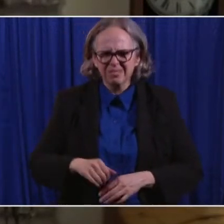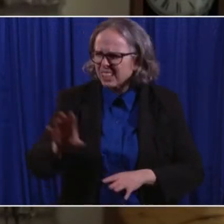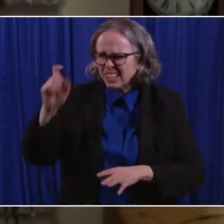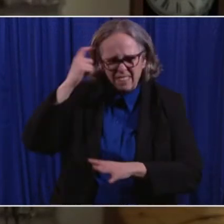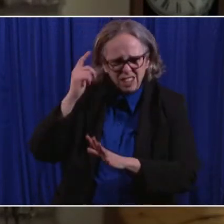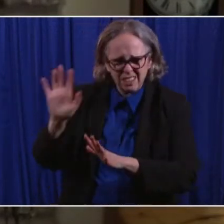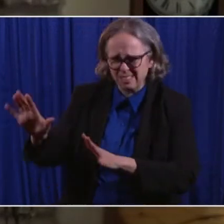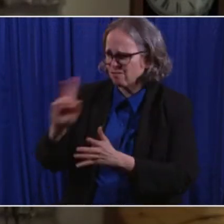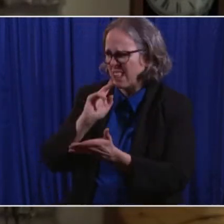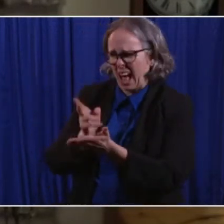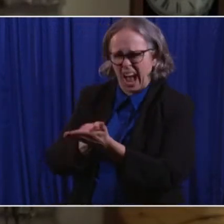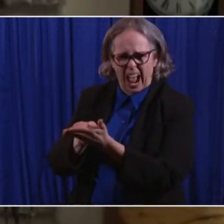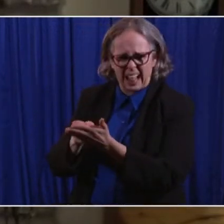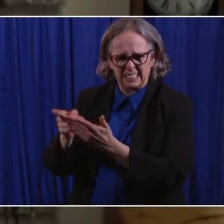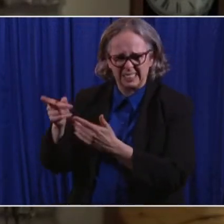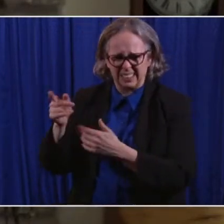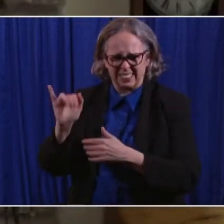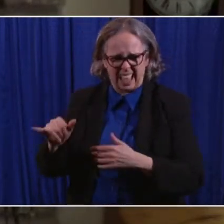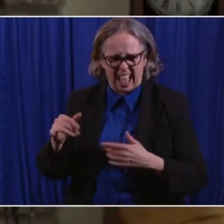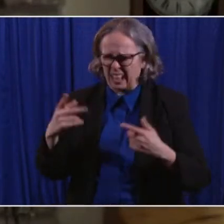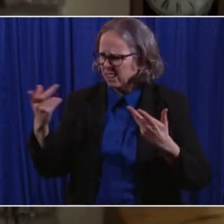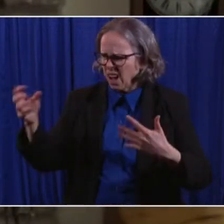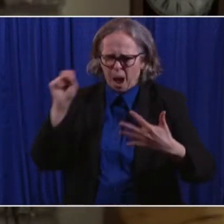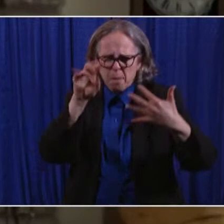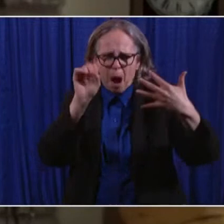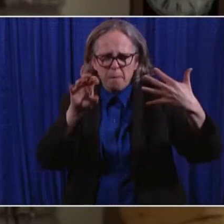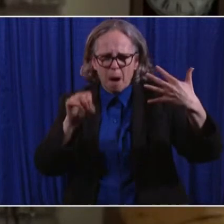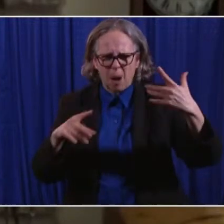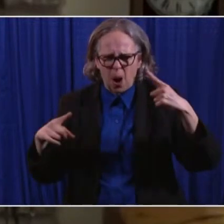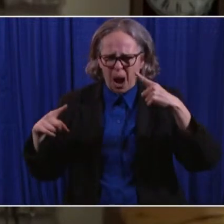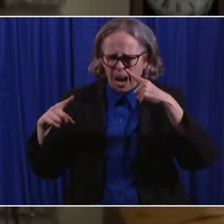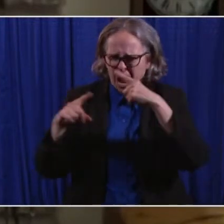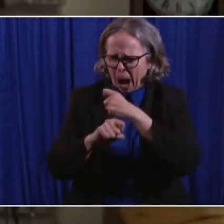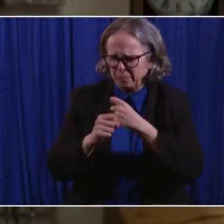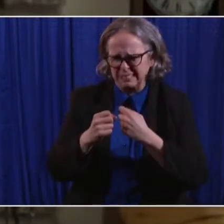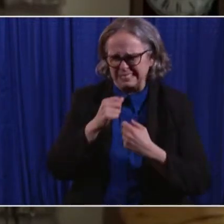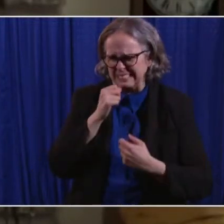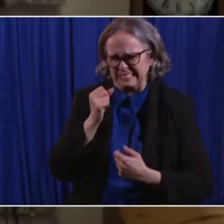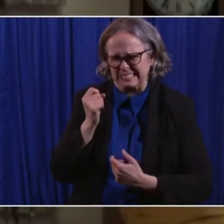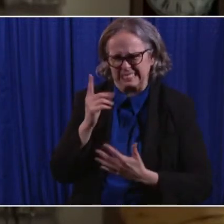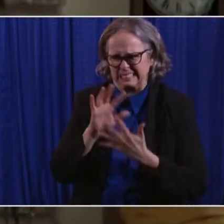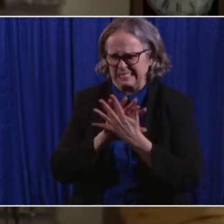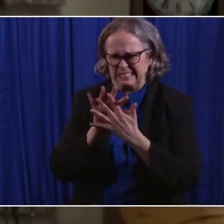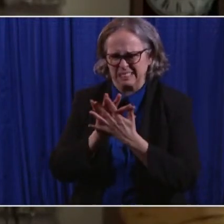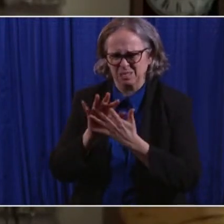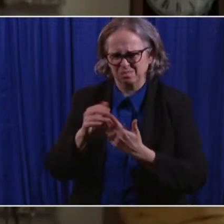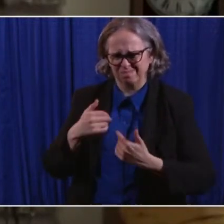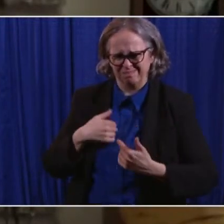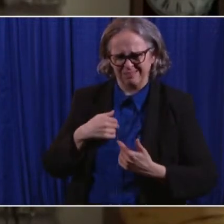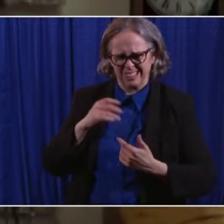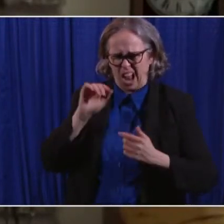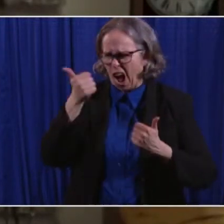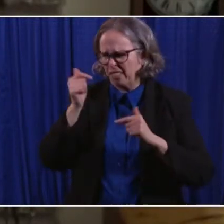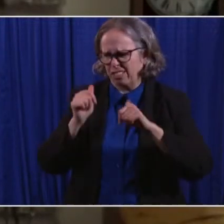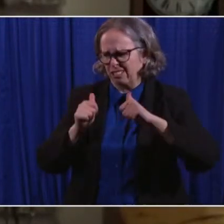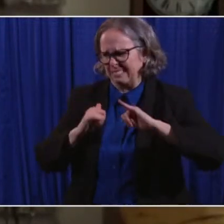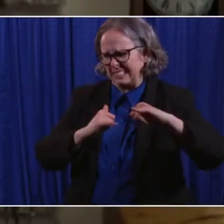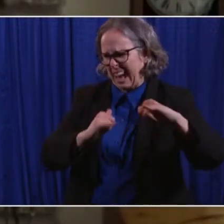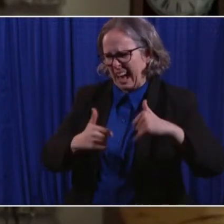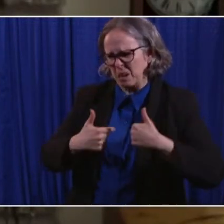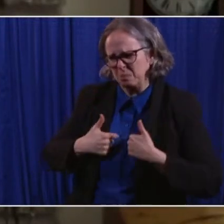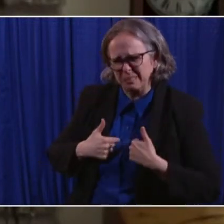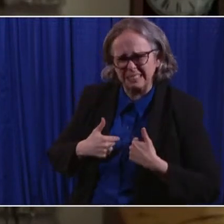I suspect that other people will find it complicated as well. So where can